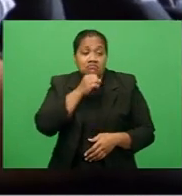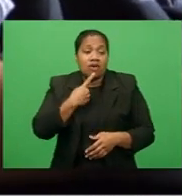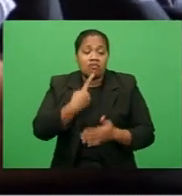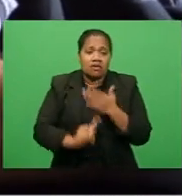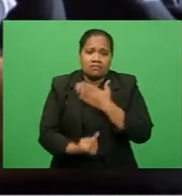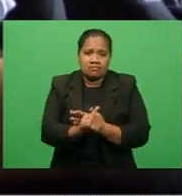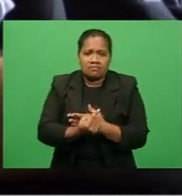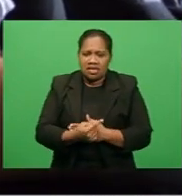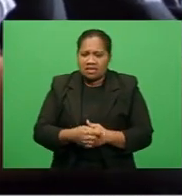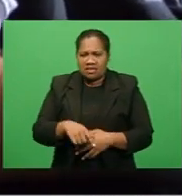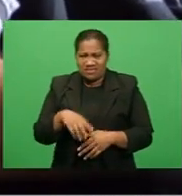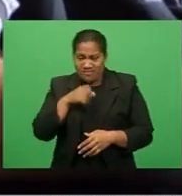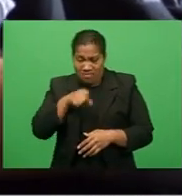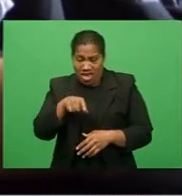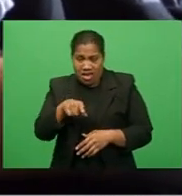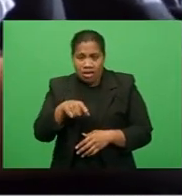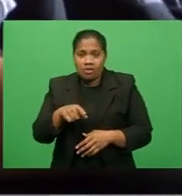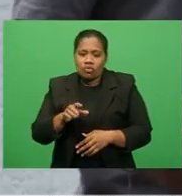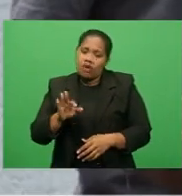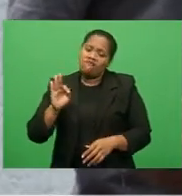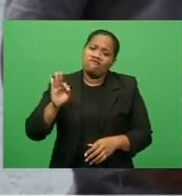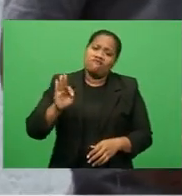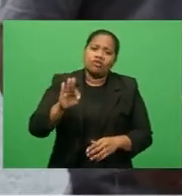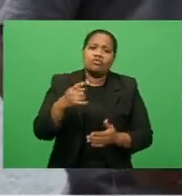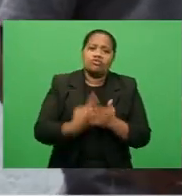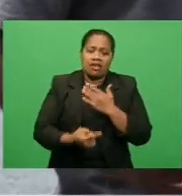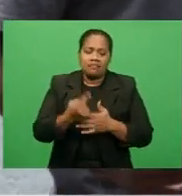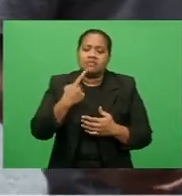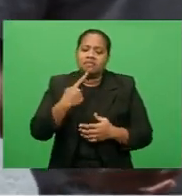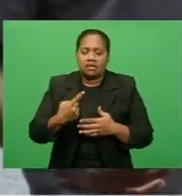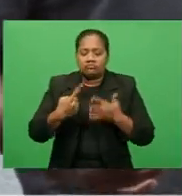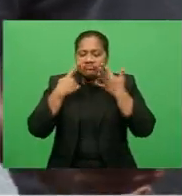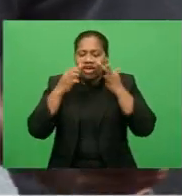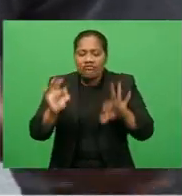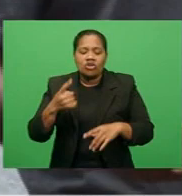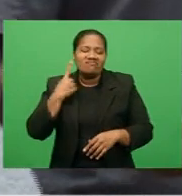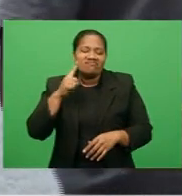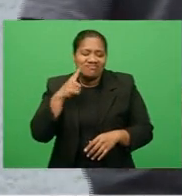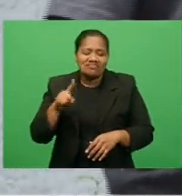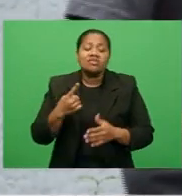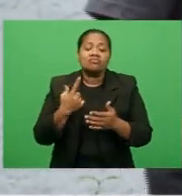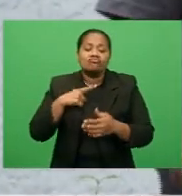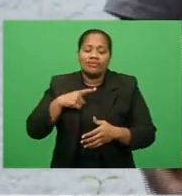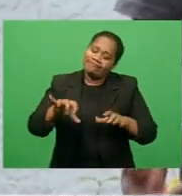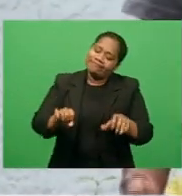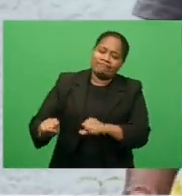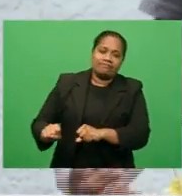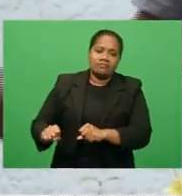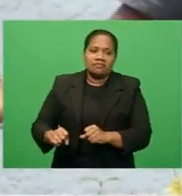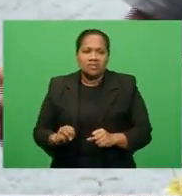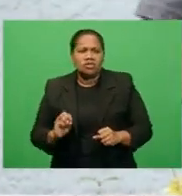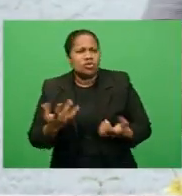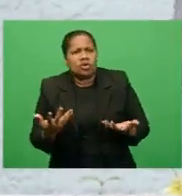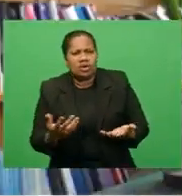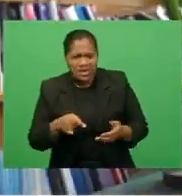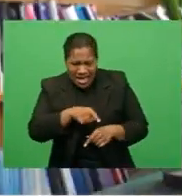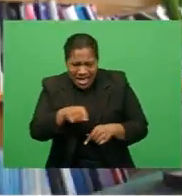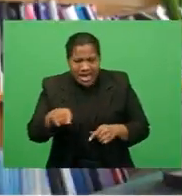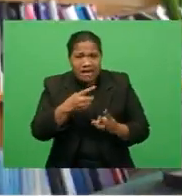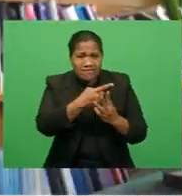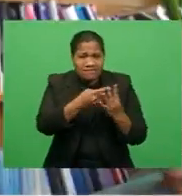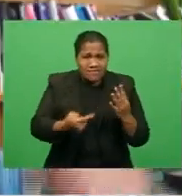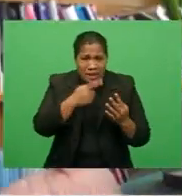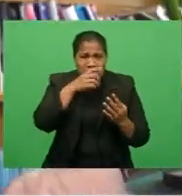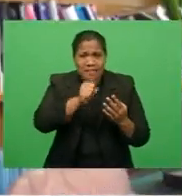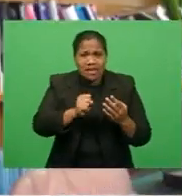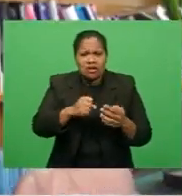but unfortunately they were falsely accused of breaching curfew and locked up. It seems like these people are trying to do the right thing, to